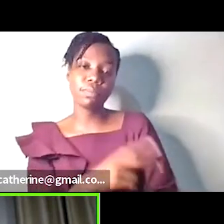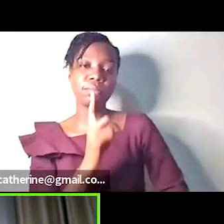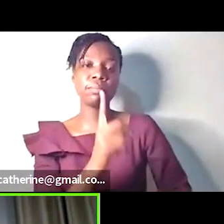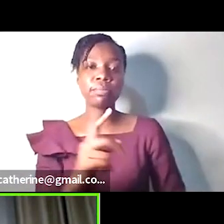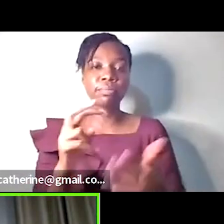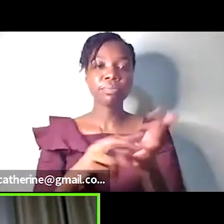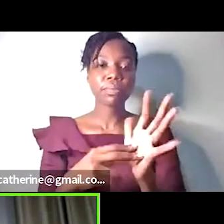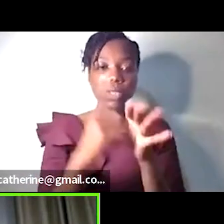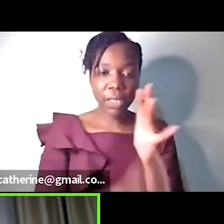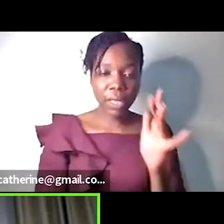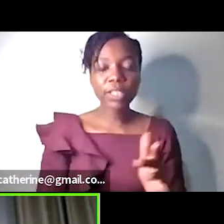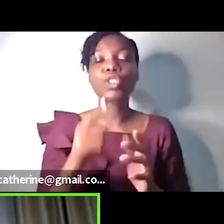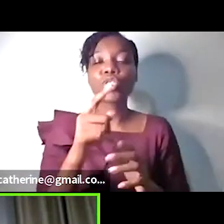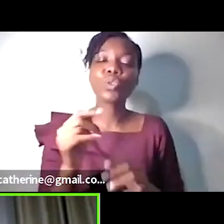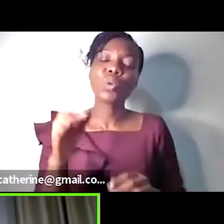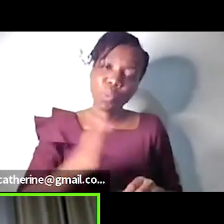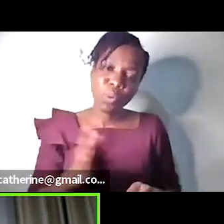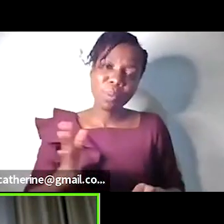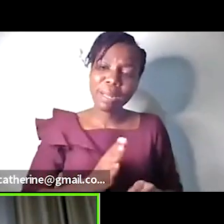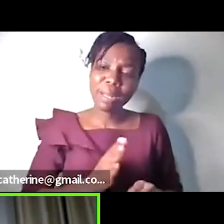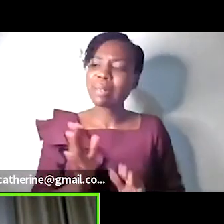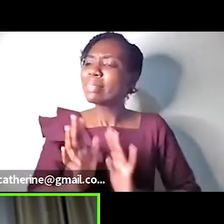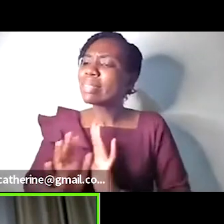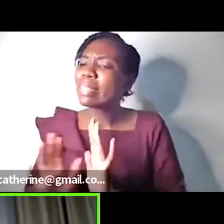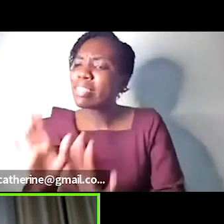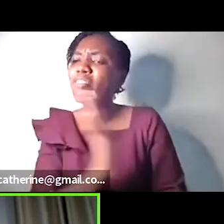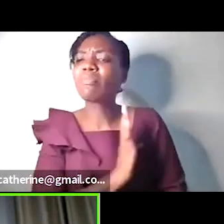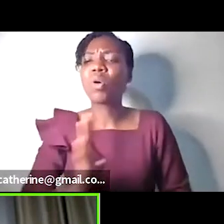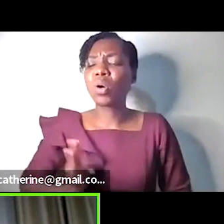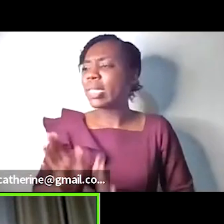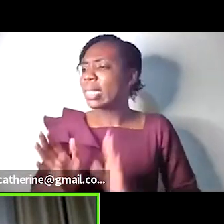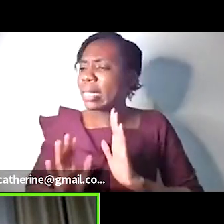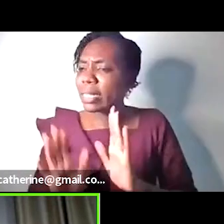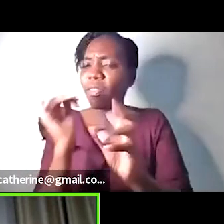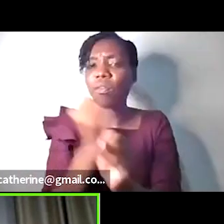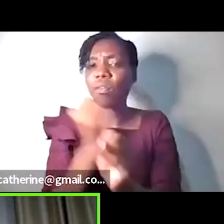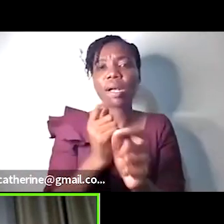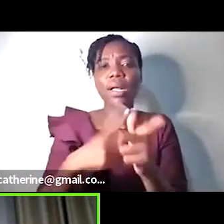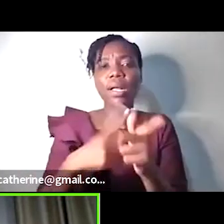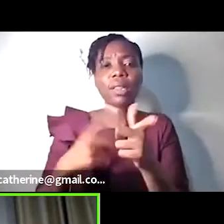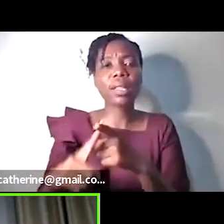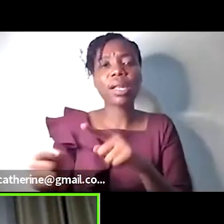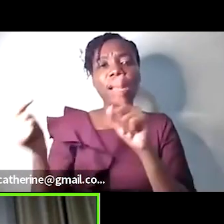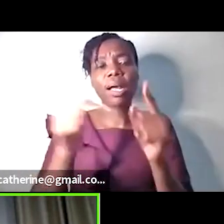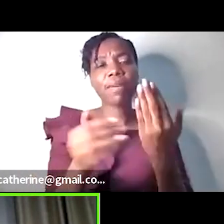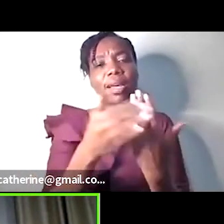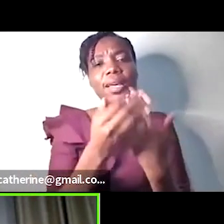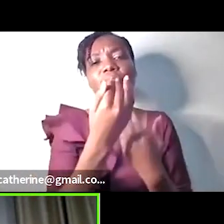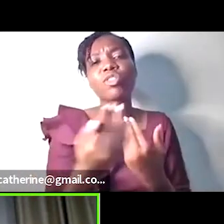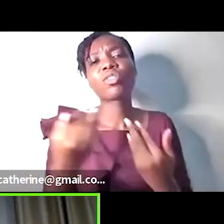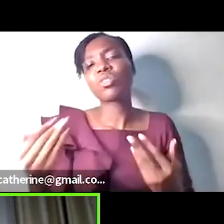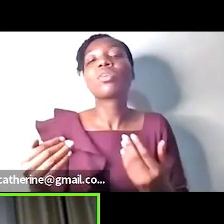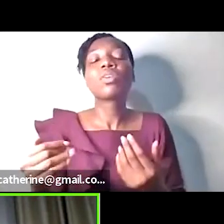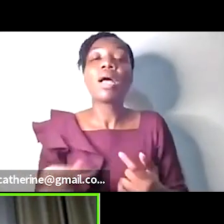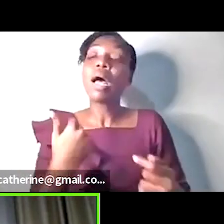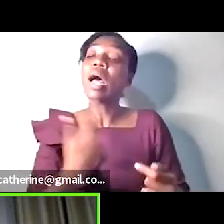leave your work, to leave the board where you are meeting, to come and take the child. We need to break these